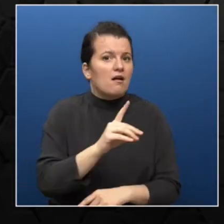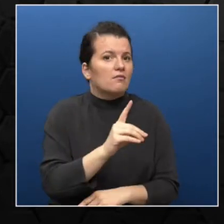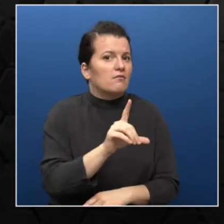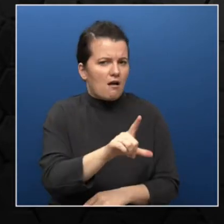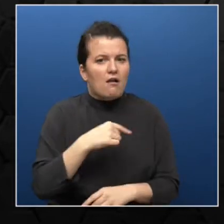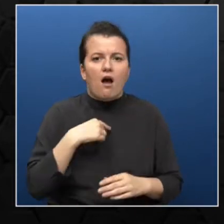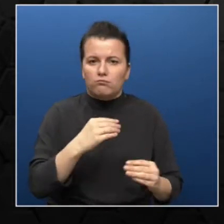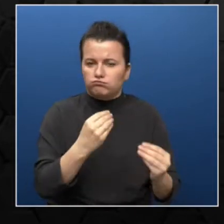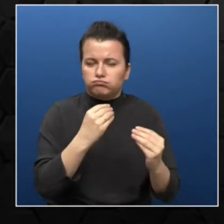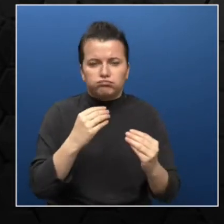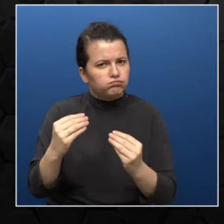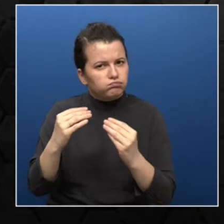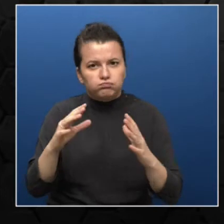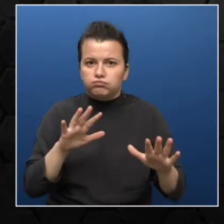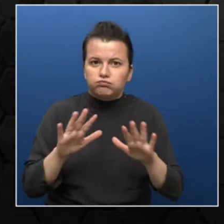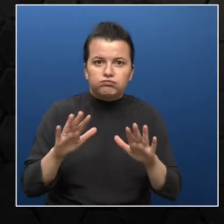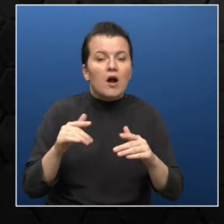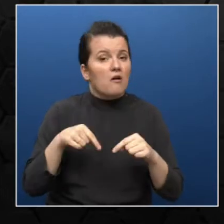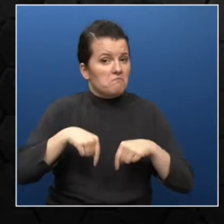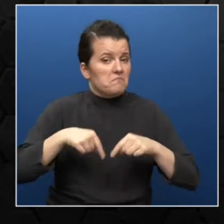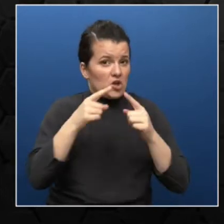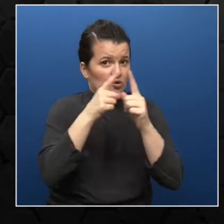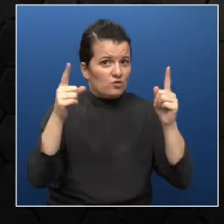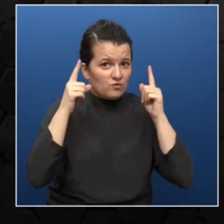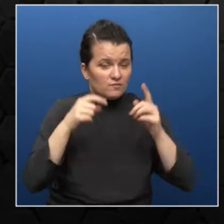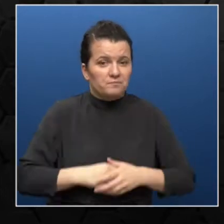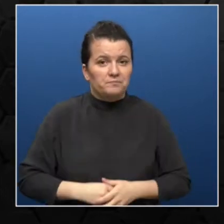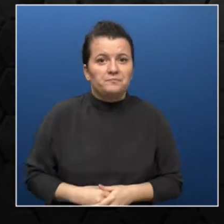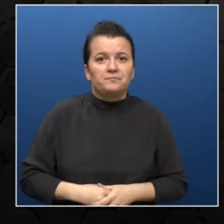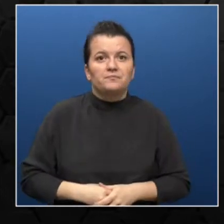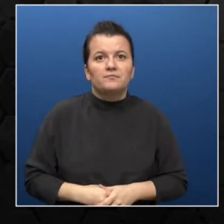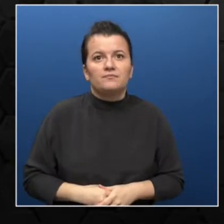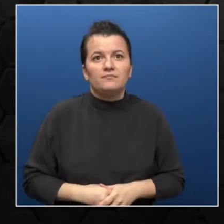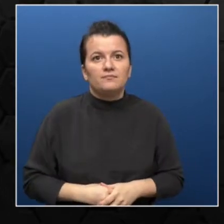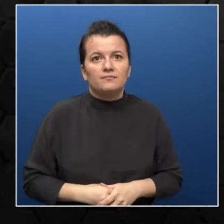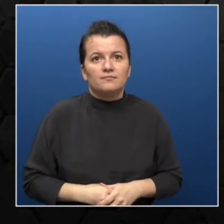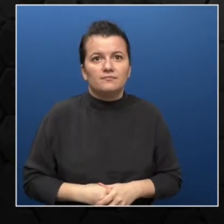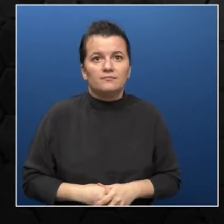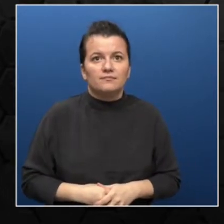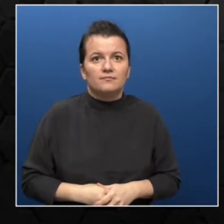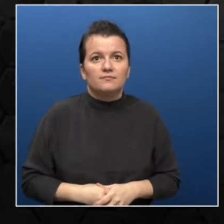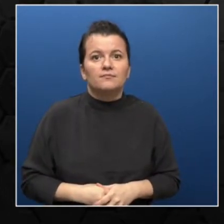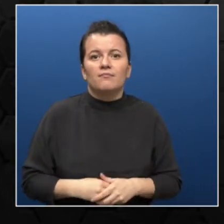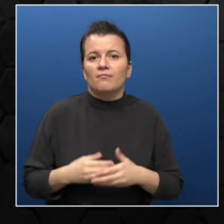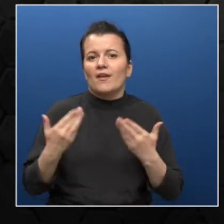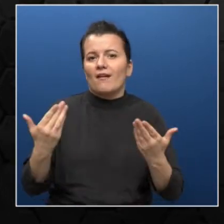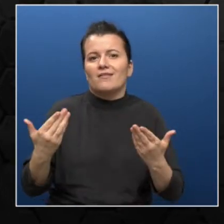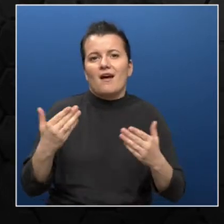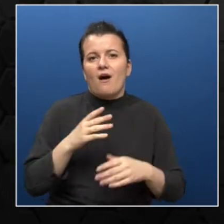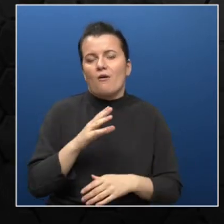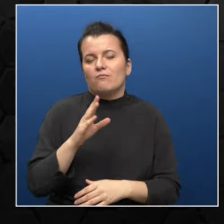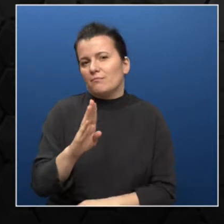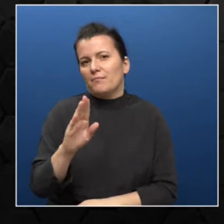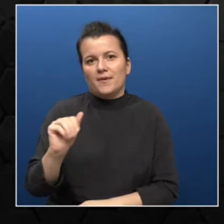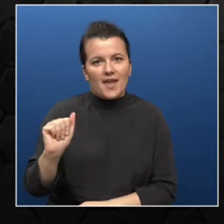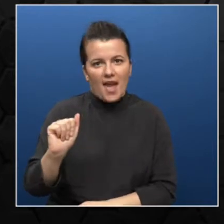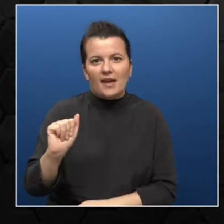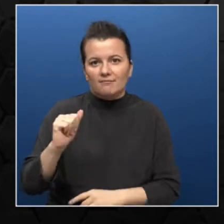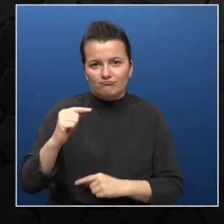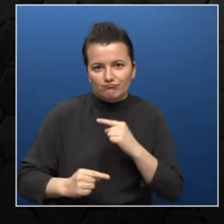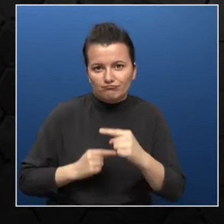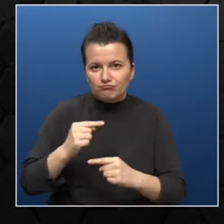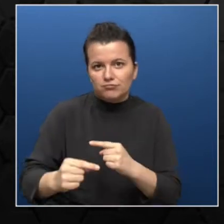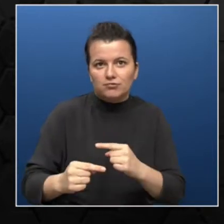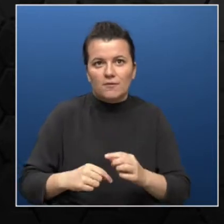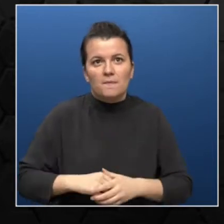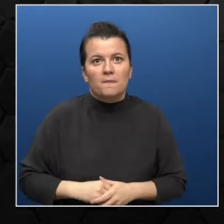throughout my college years. I'm a pre-final undergraduate at the moment. And I'm really happy that the video about Project 15 was